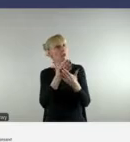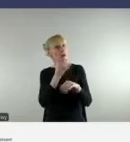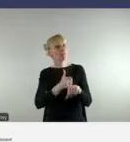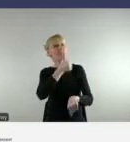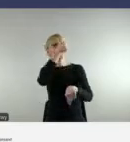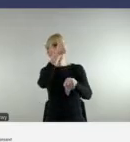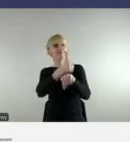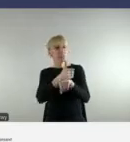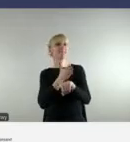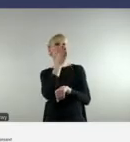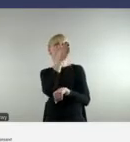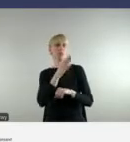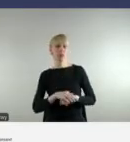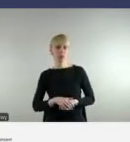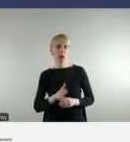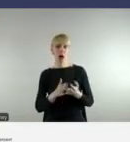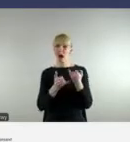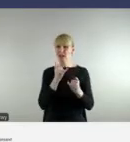happening.